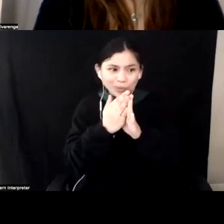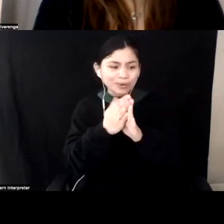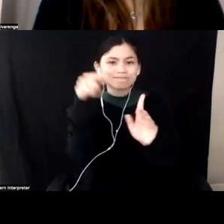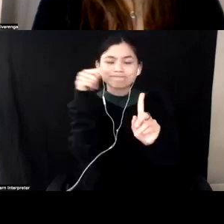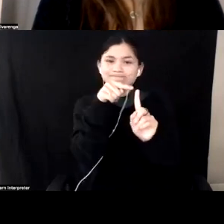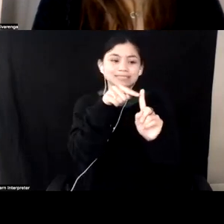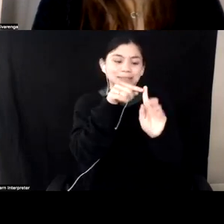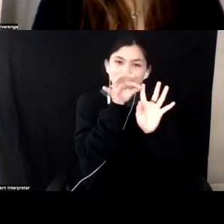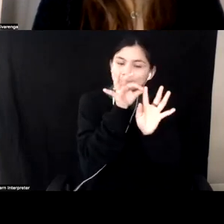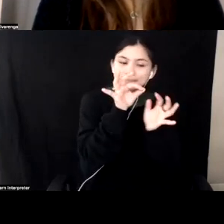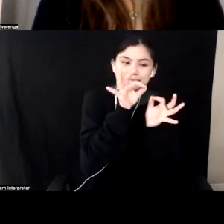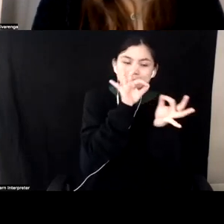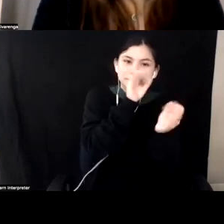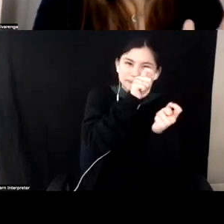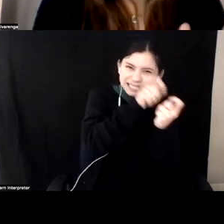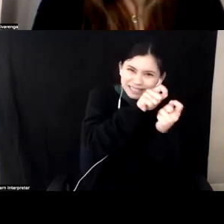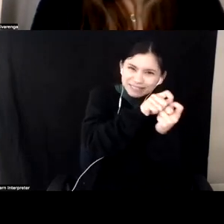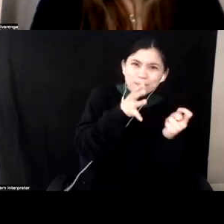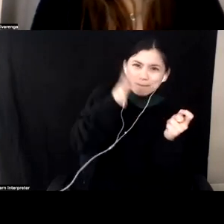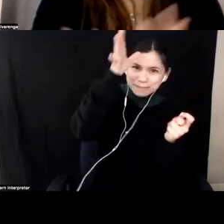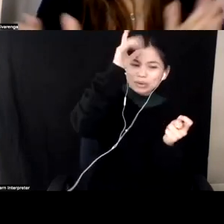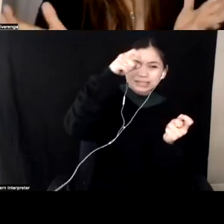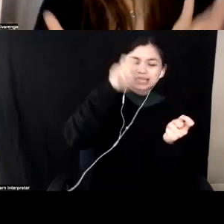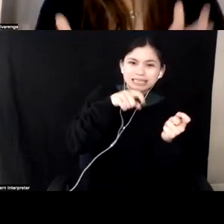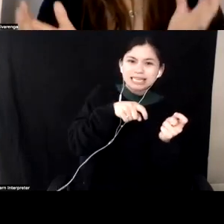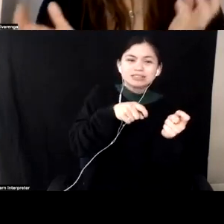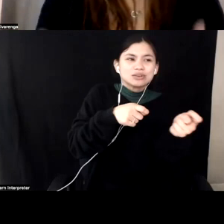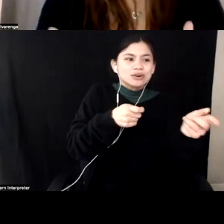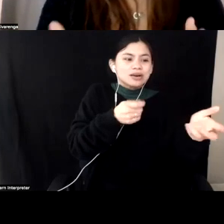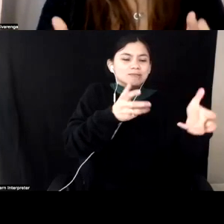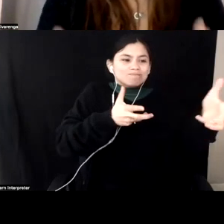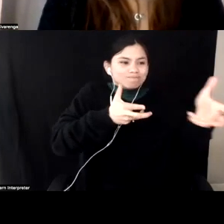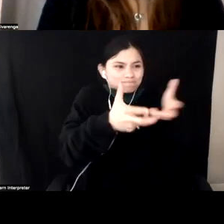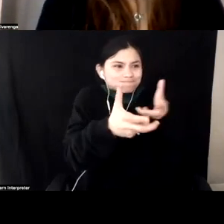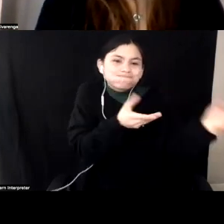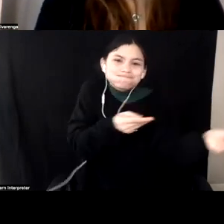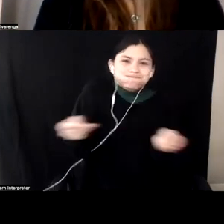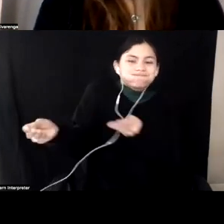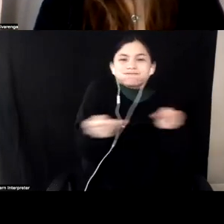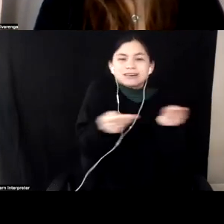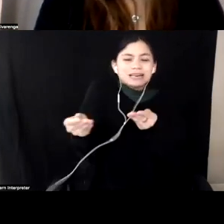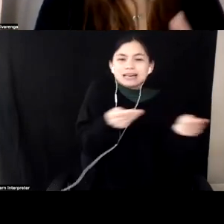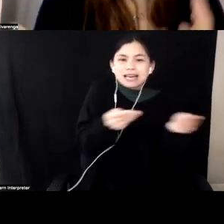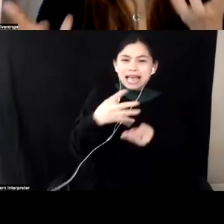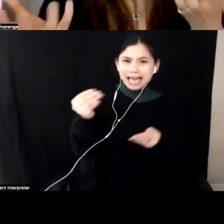to really facilitate and embrace and encourage this,